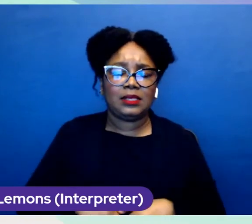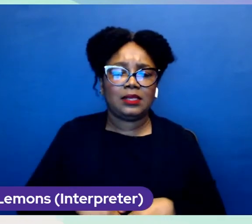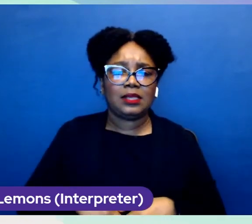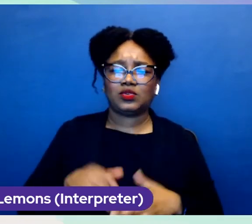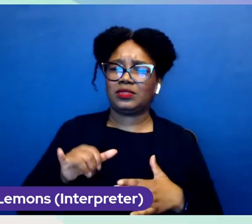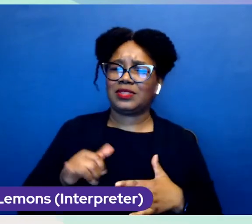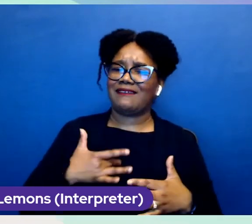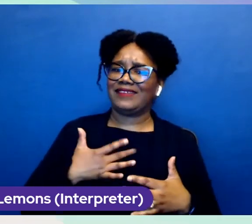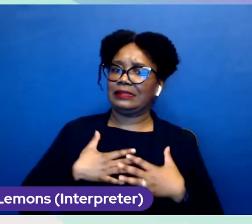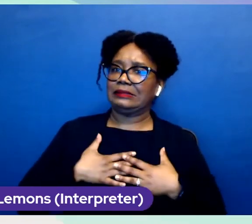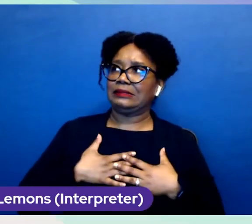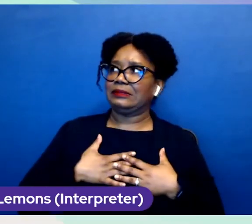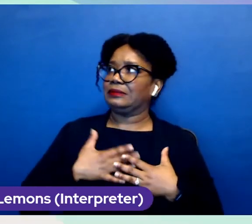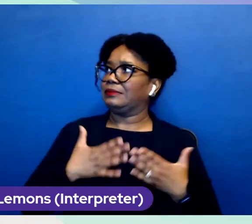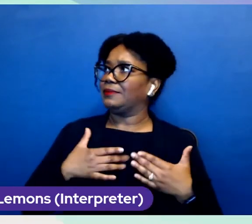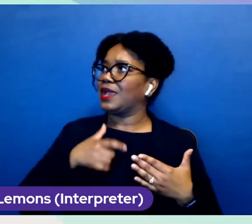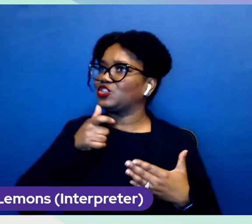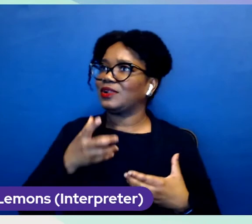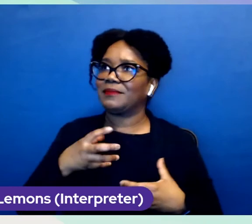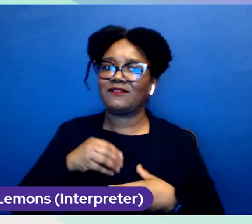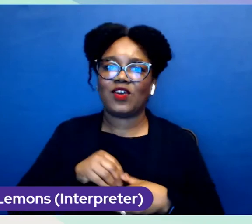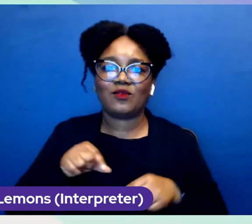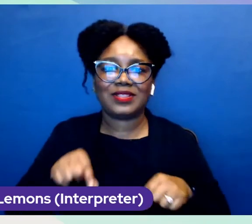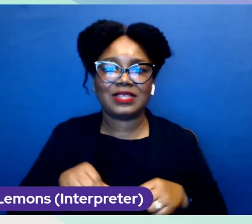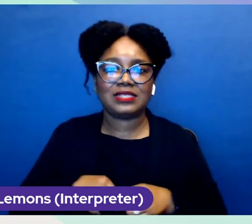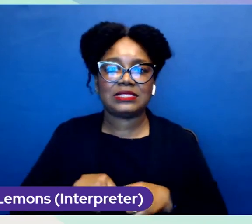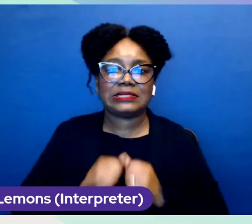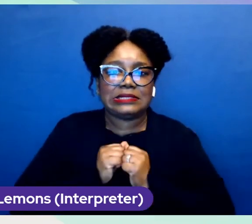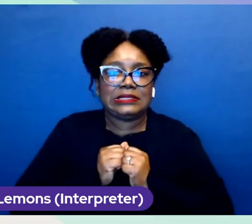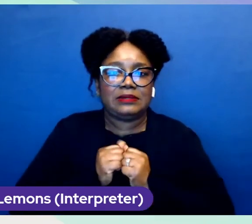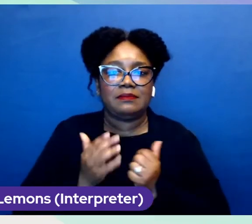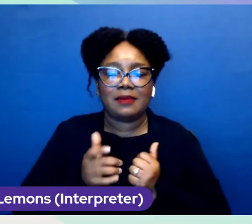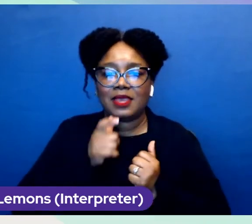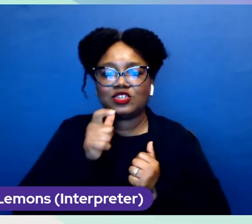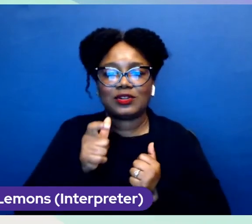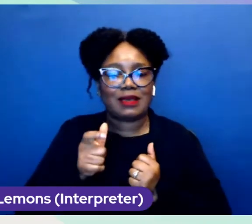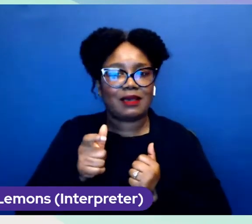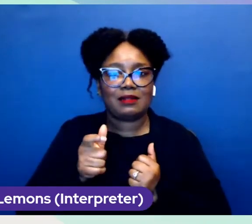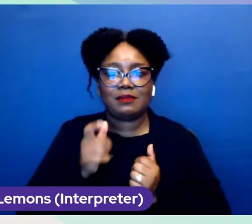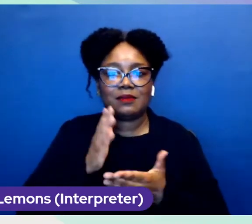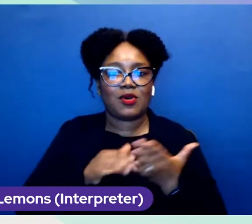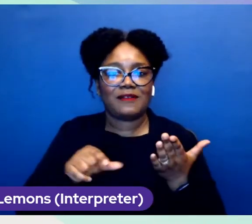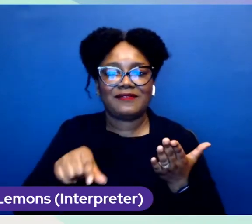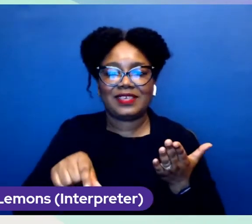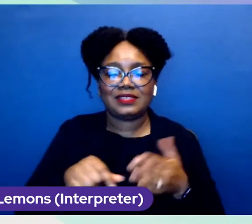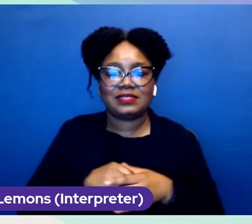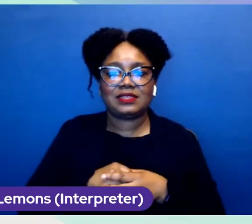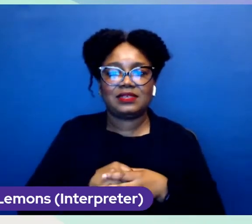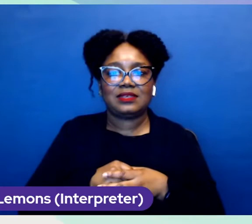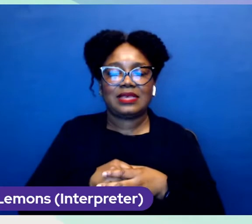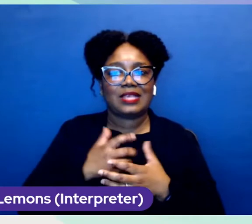feeling that I'm not supposed to be doing this, so I kind of hid it for as long as possible until probably that I couldn't hide it